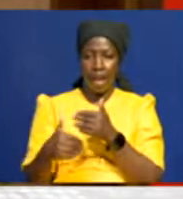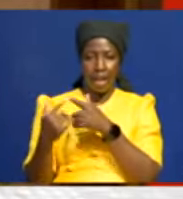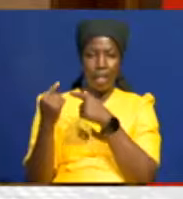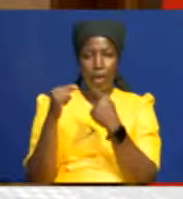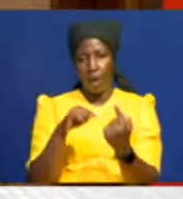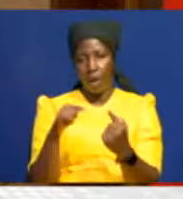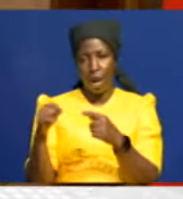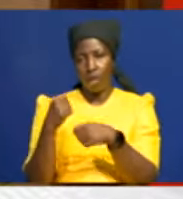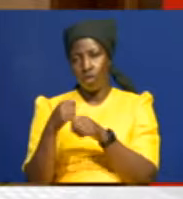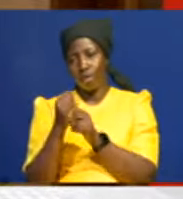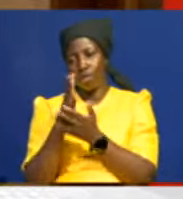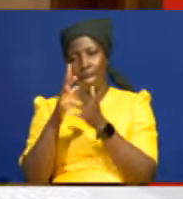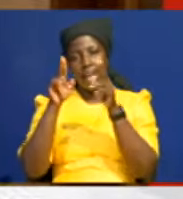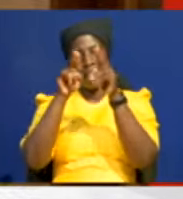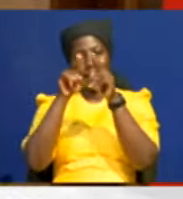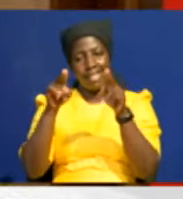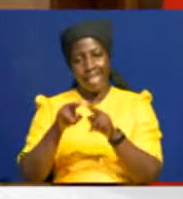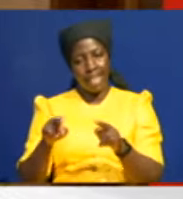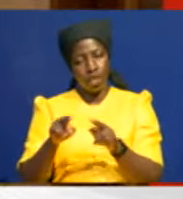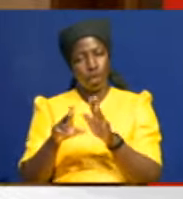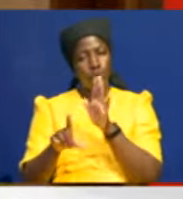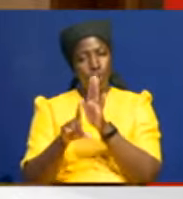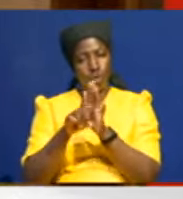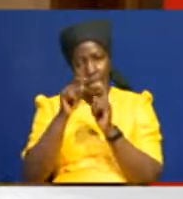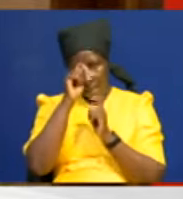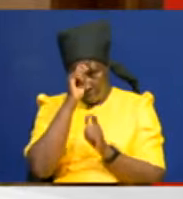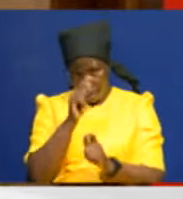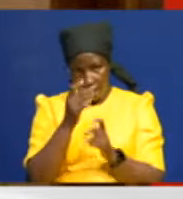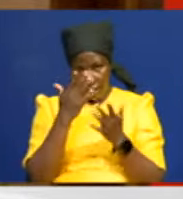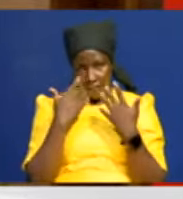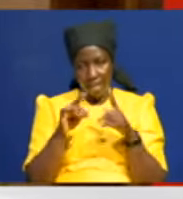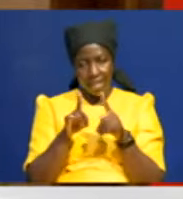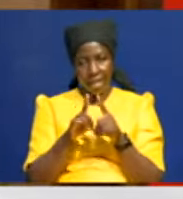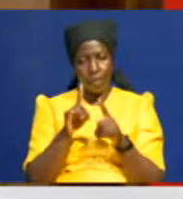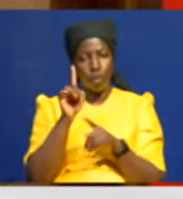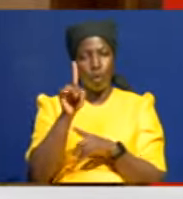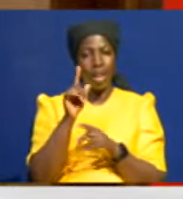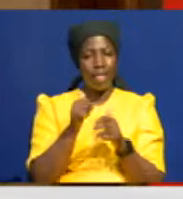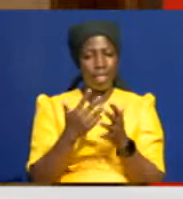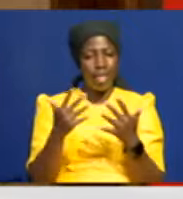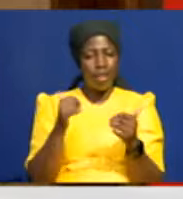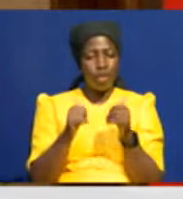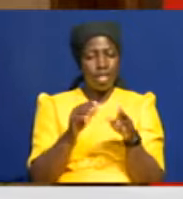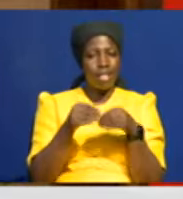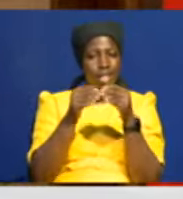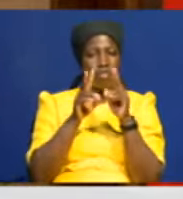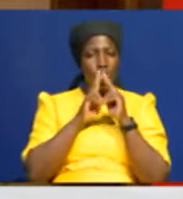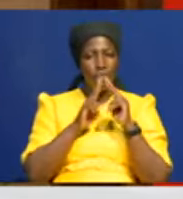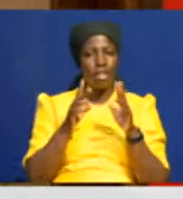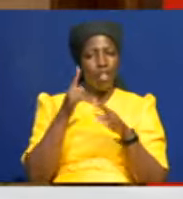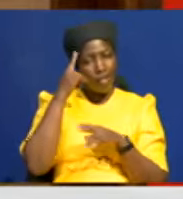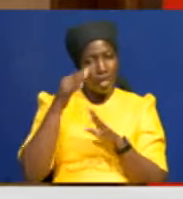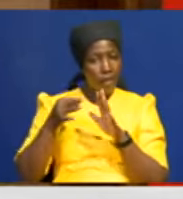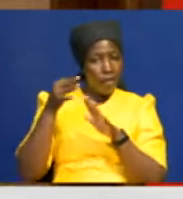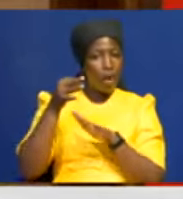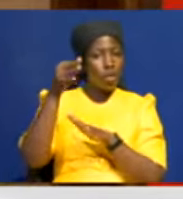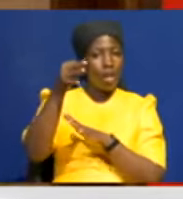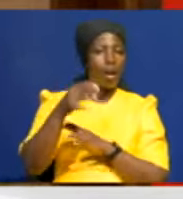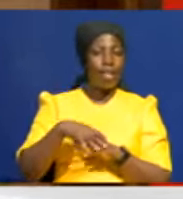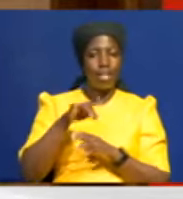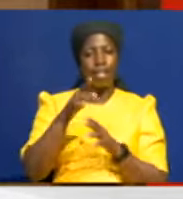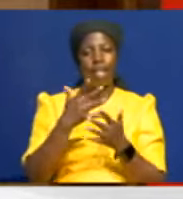sure that international law is respected as the biggest guarantee of peace for the future. Because this is something I want to stress very